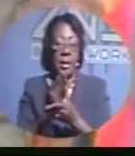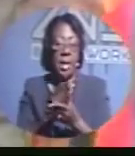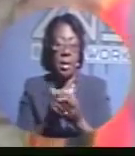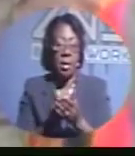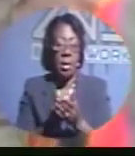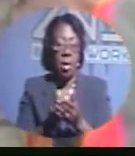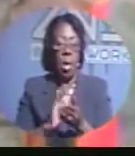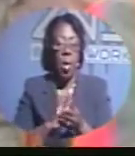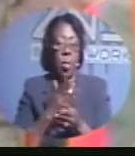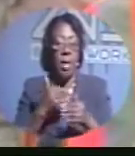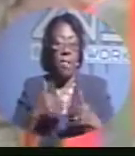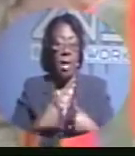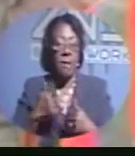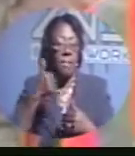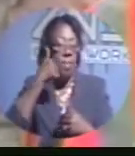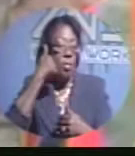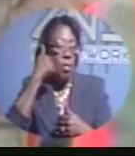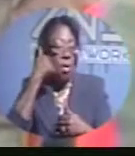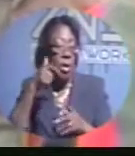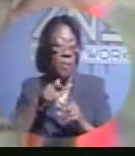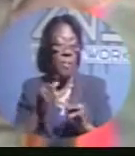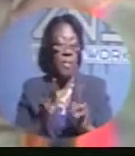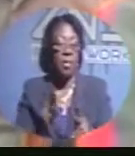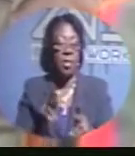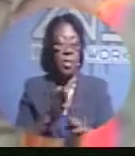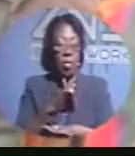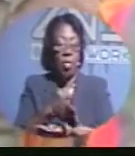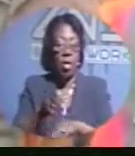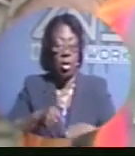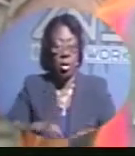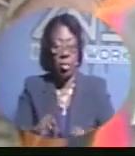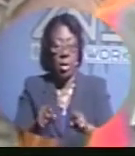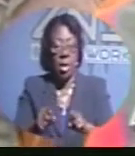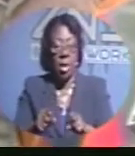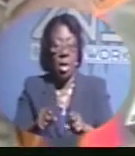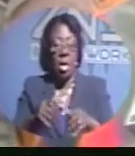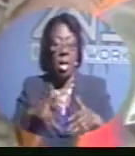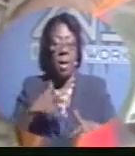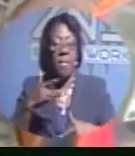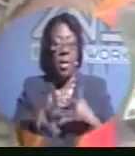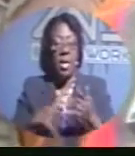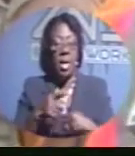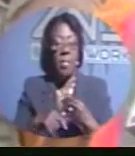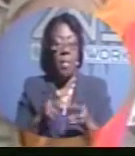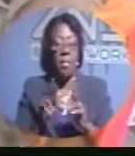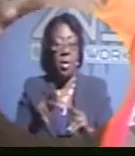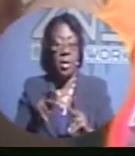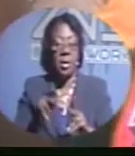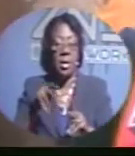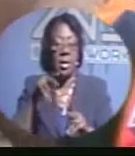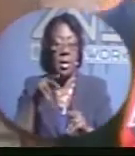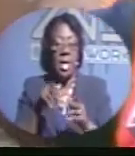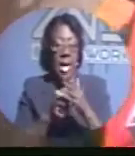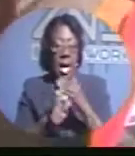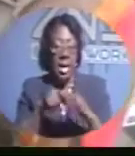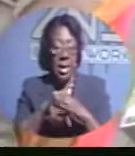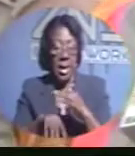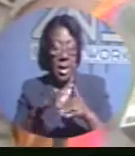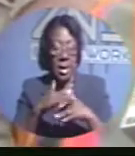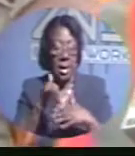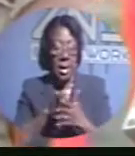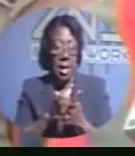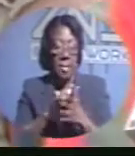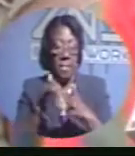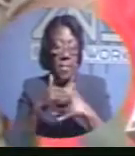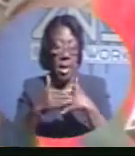phone calls where residents from right across the street has been calling, complaining about vagrancy in this building, persons on this side not